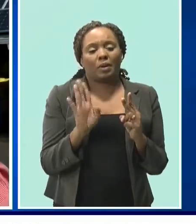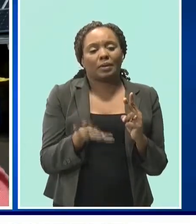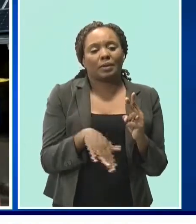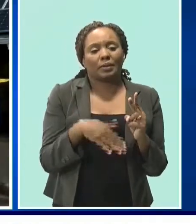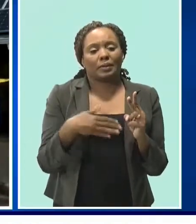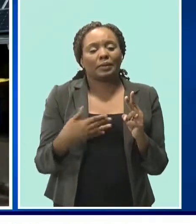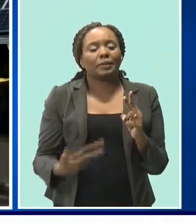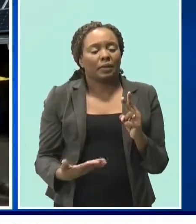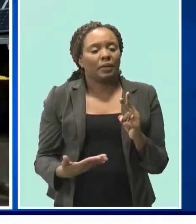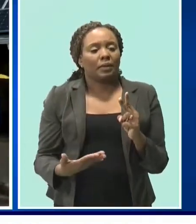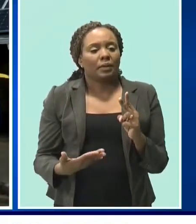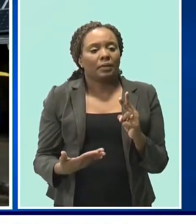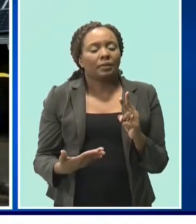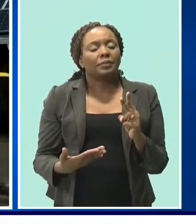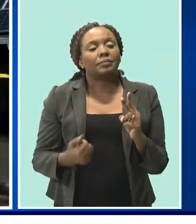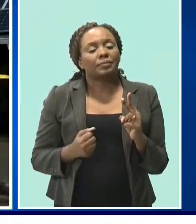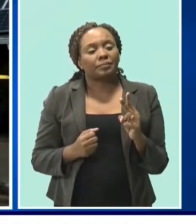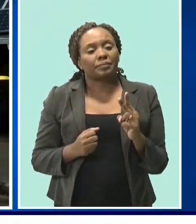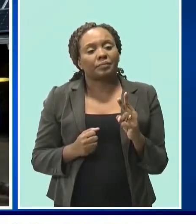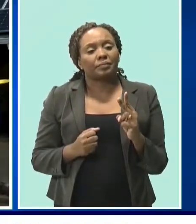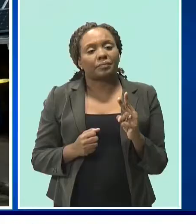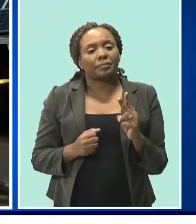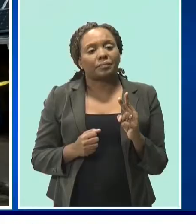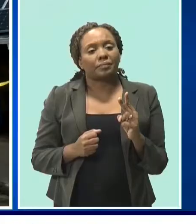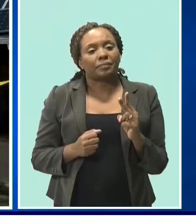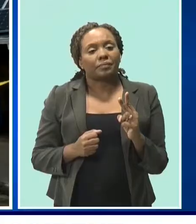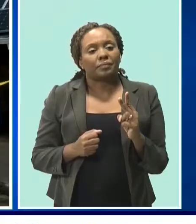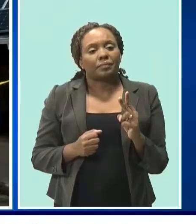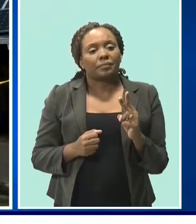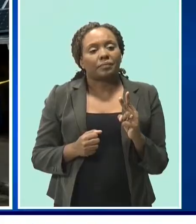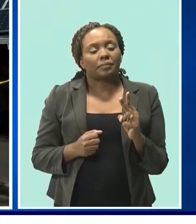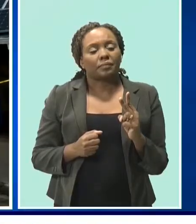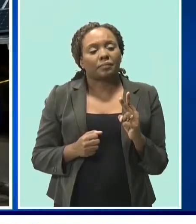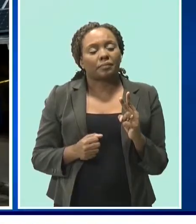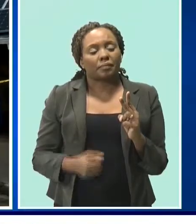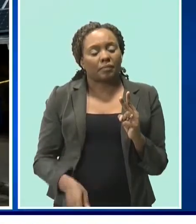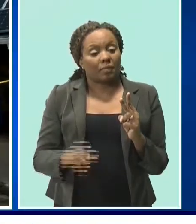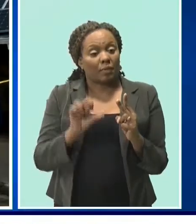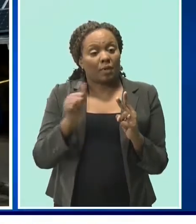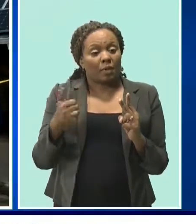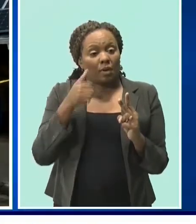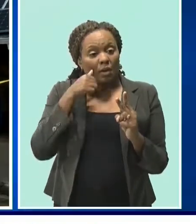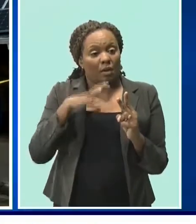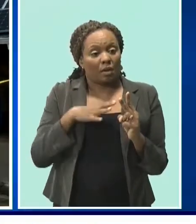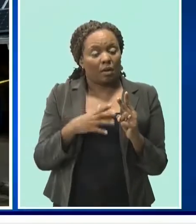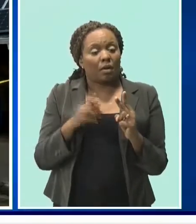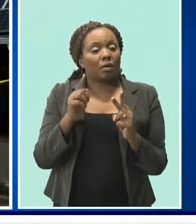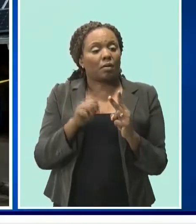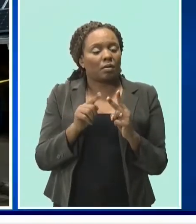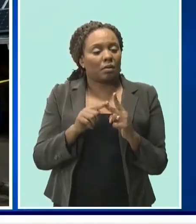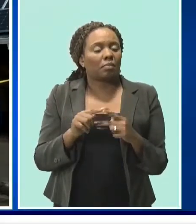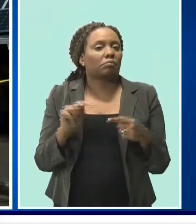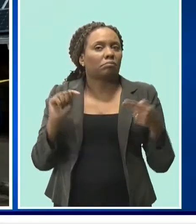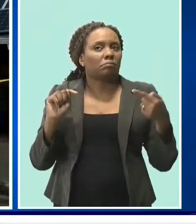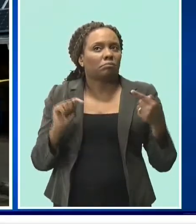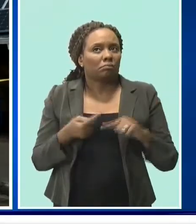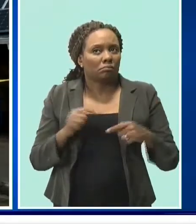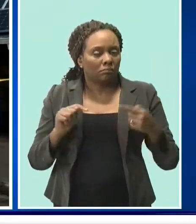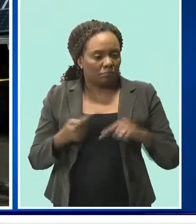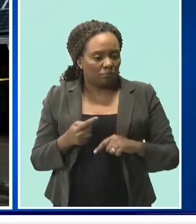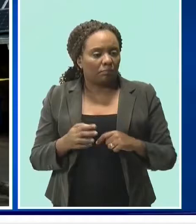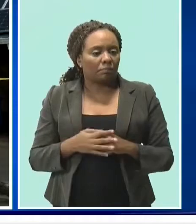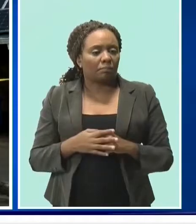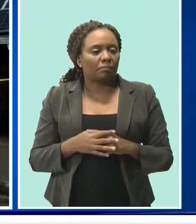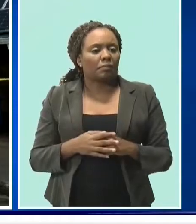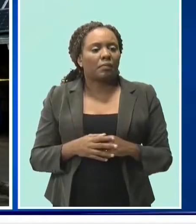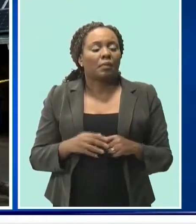The more serious of the victims was a 74-year-old female. She